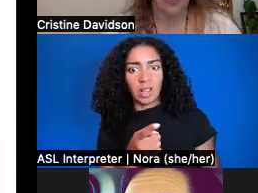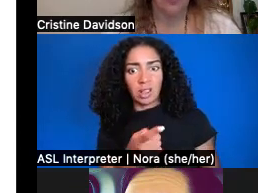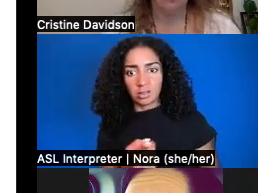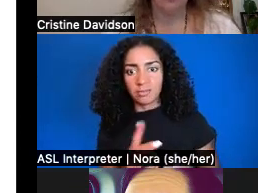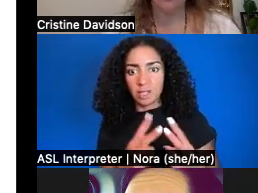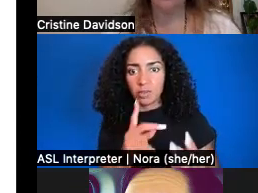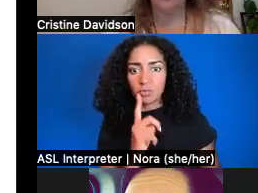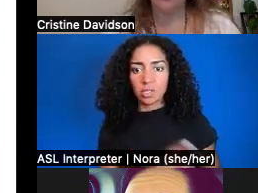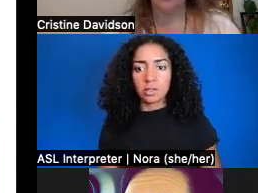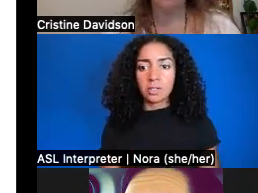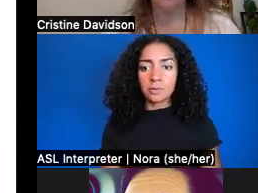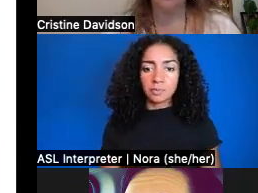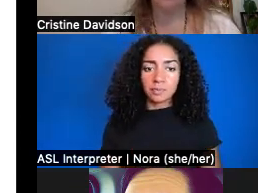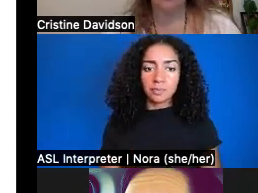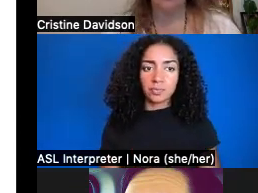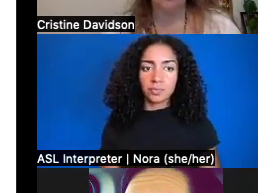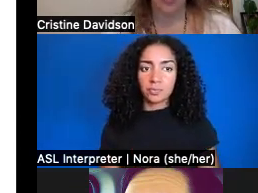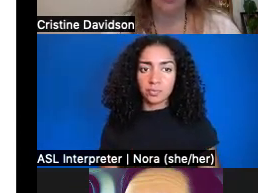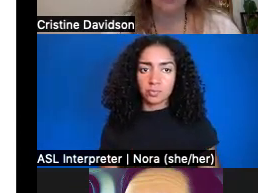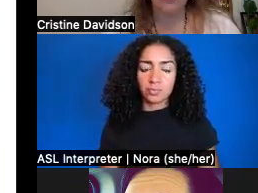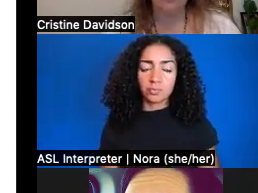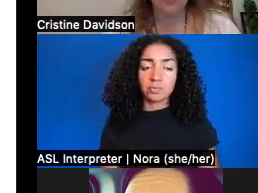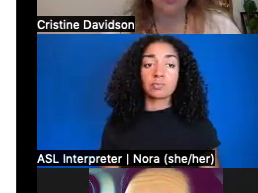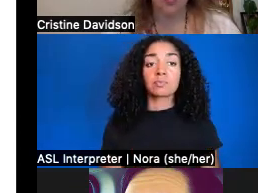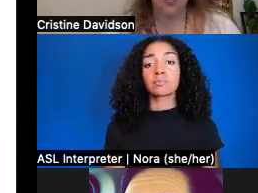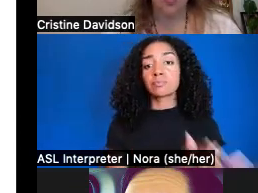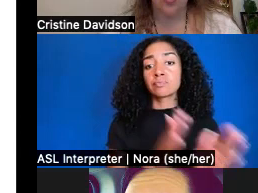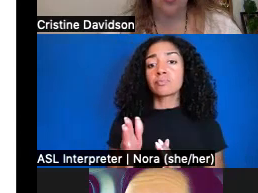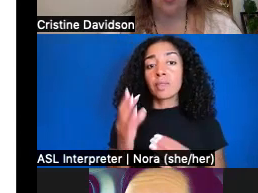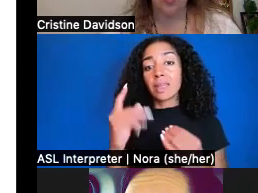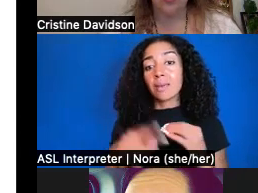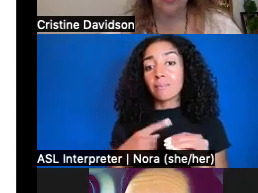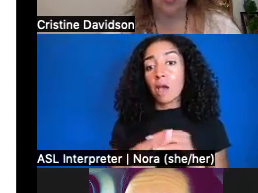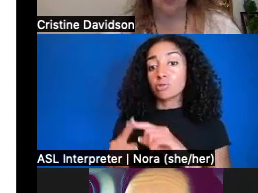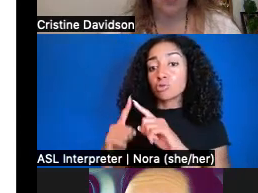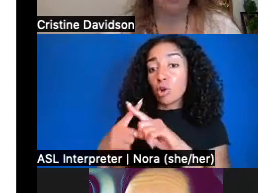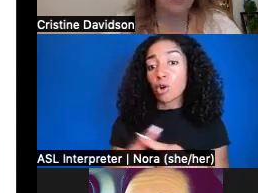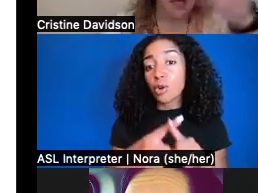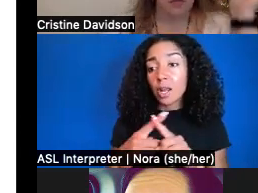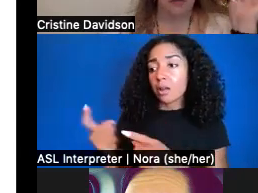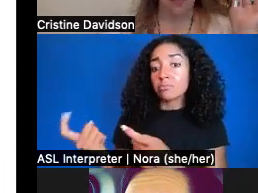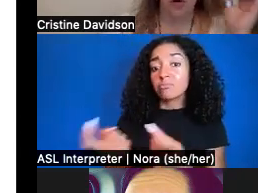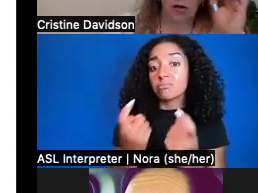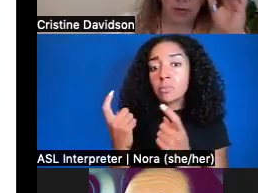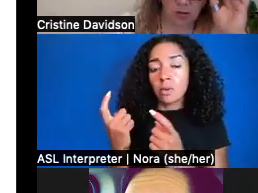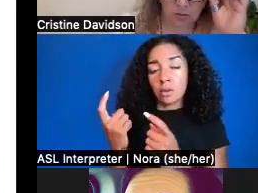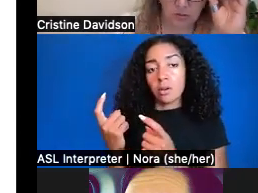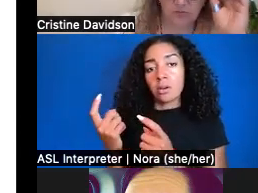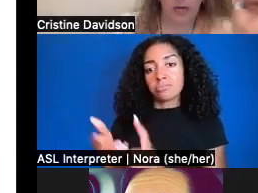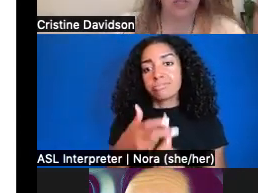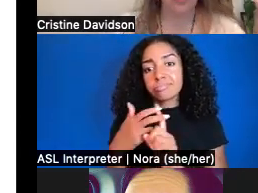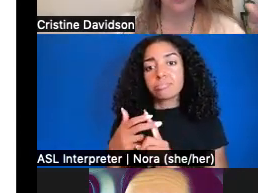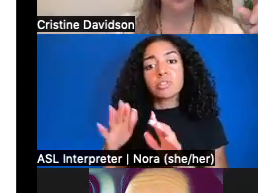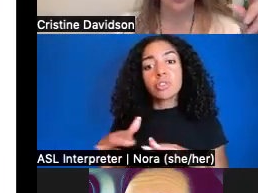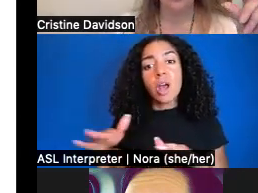So if we're thinking about targeting and recruitment of child victims, so there's, that slide before about